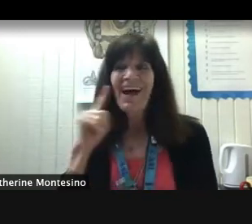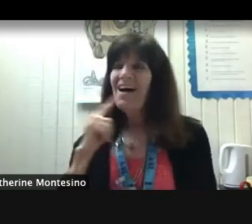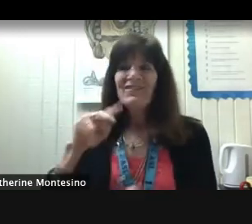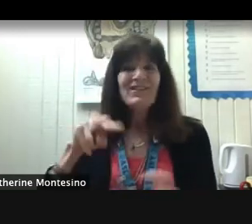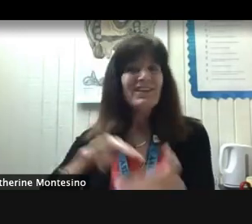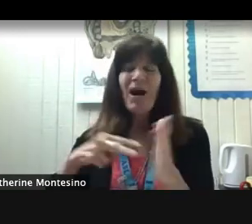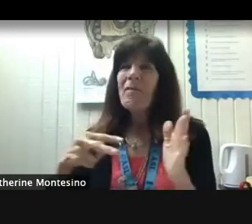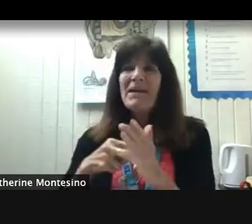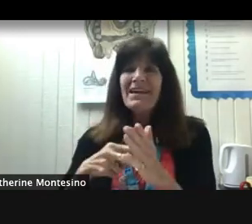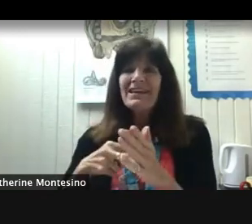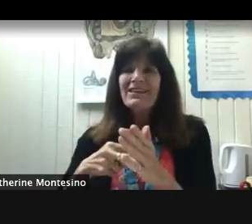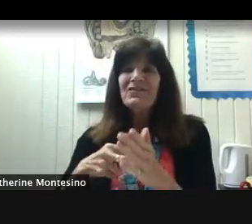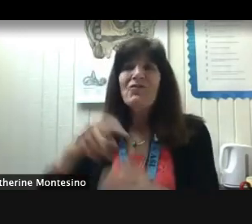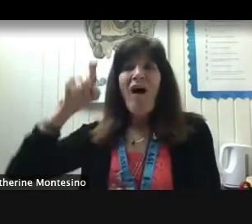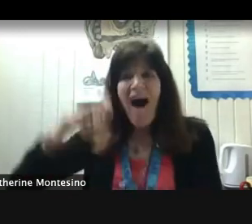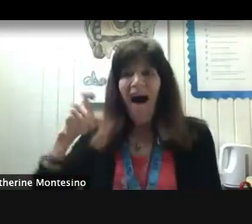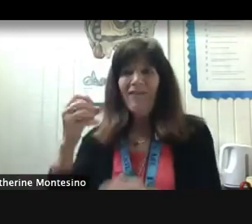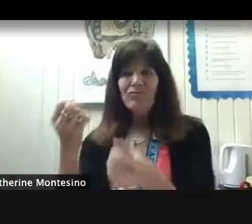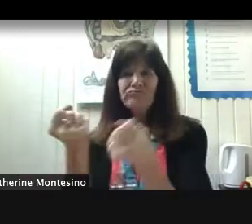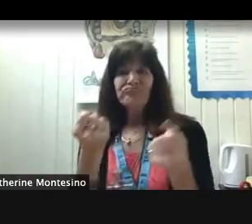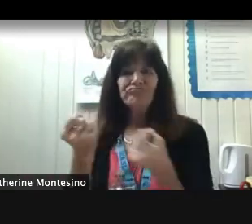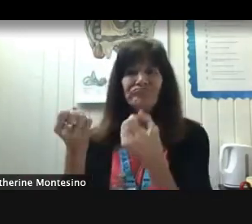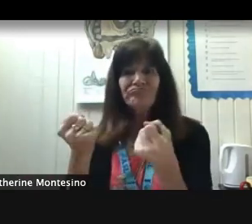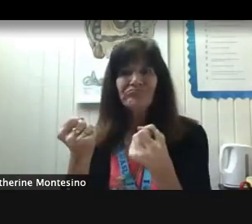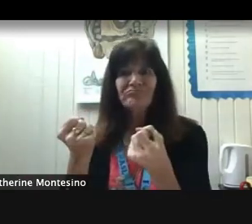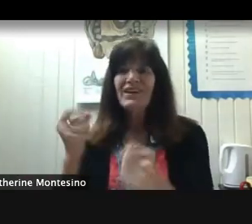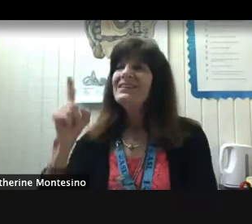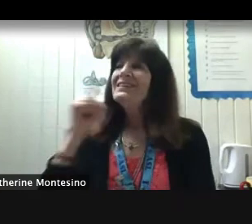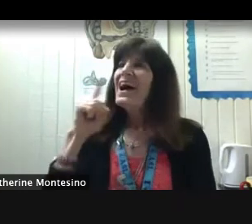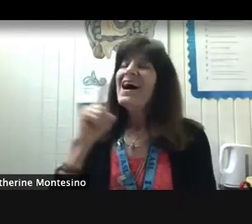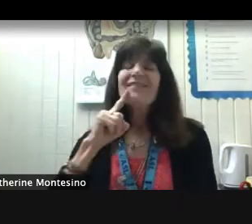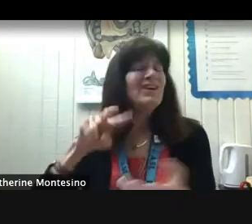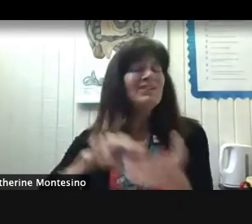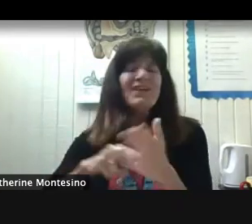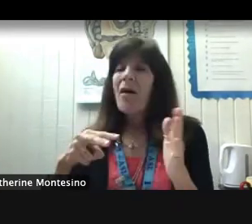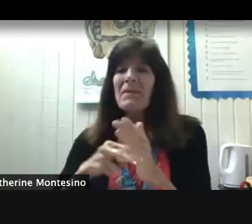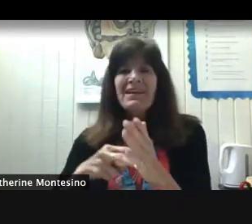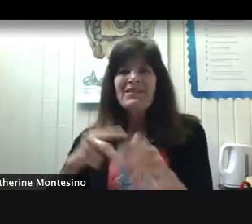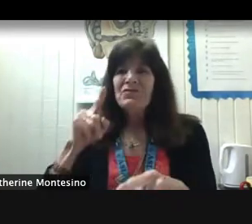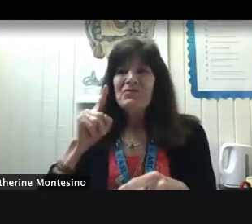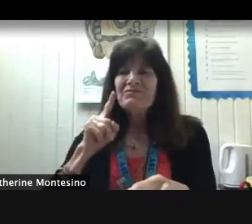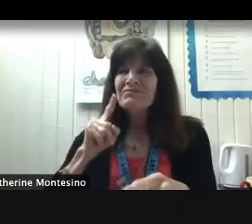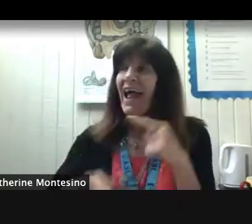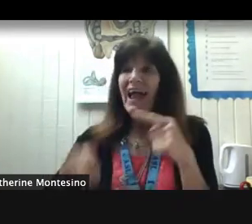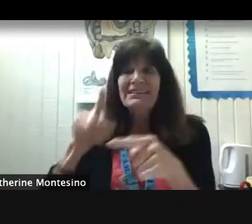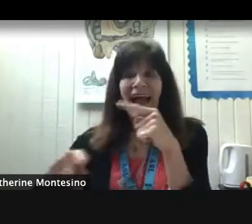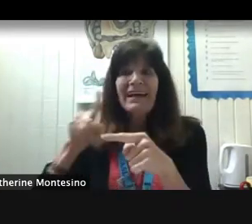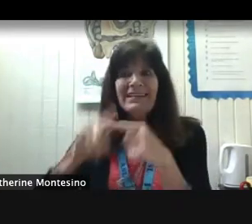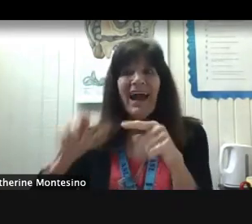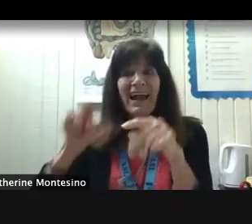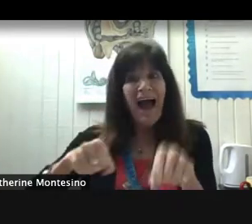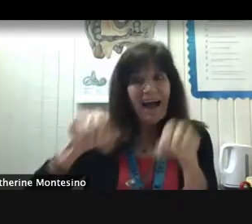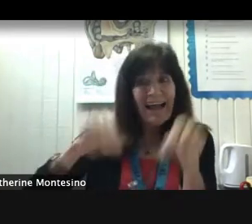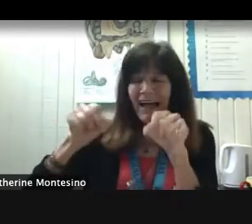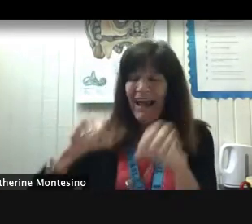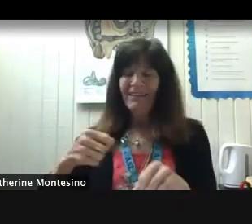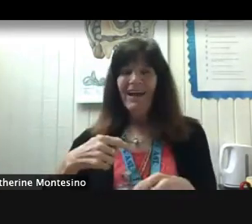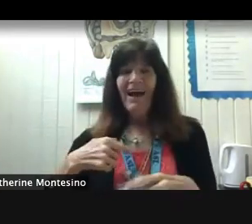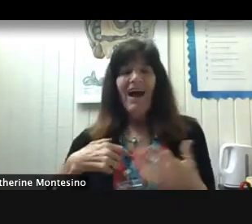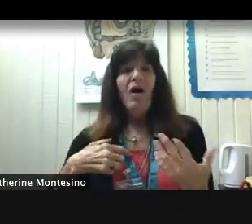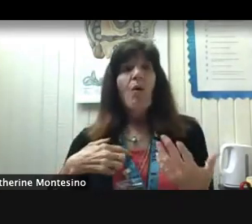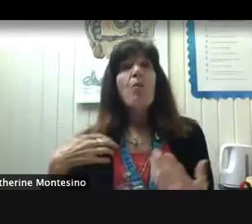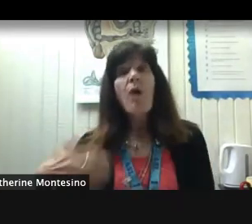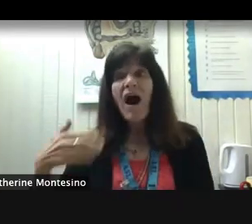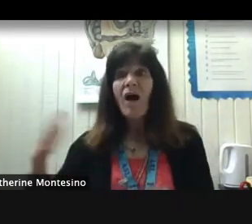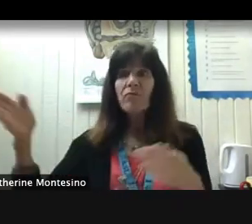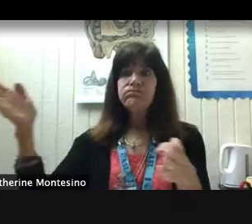mean you're completely deaf. It doesn't have to be. doesn't mean you can't talk or don't talk. Deaf does not mean you have to use American Sign